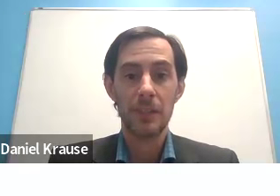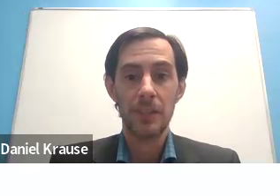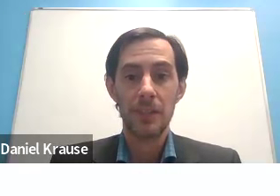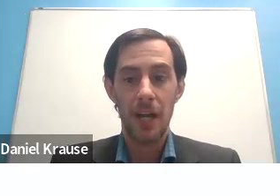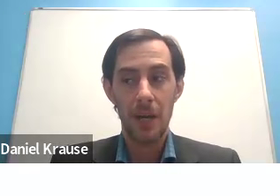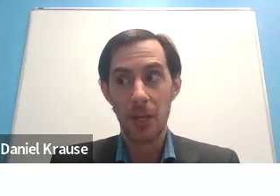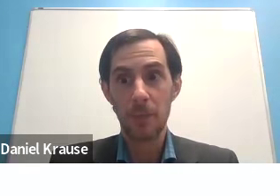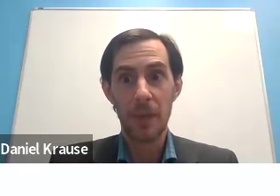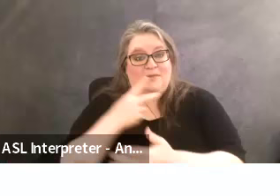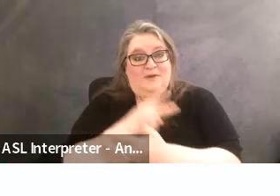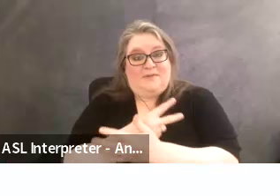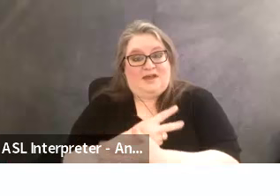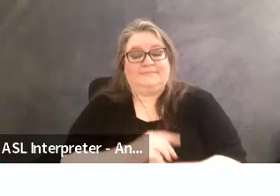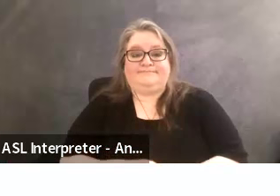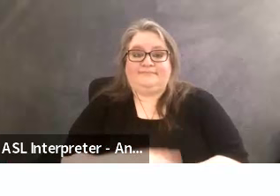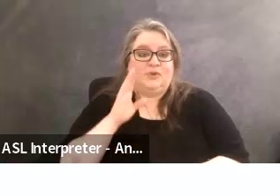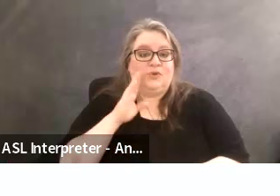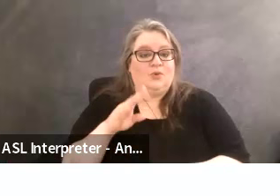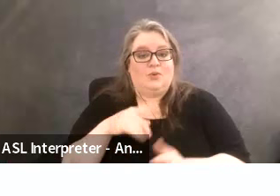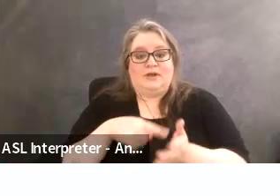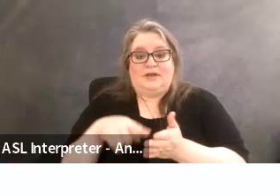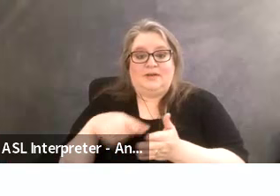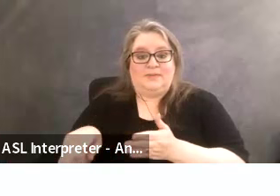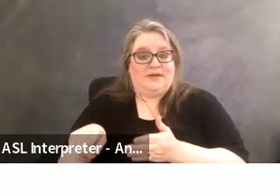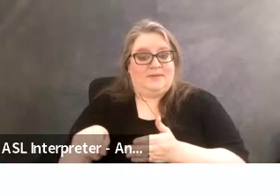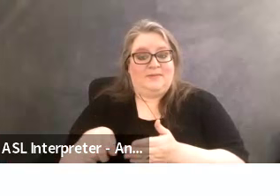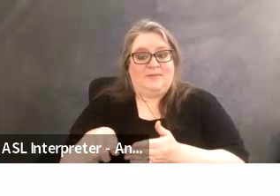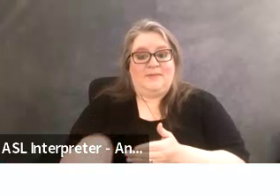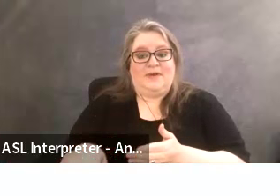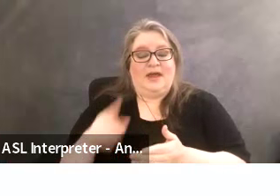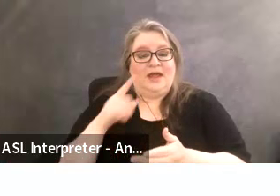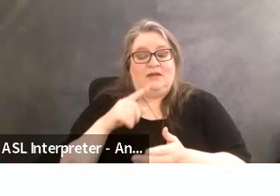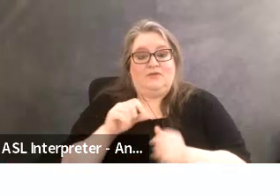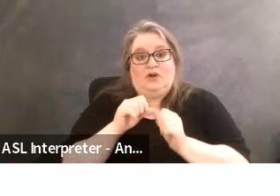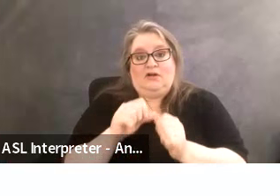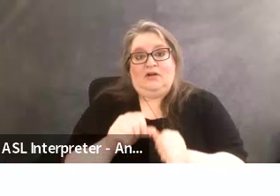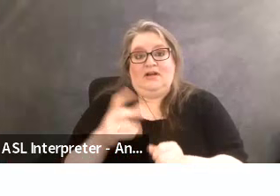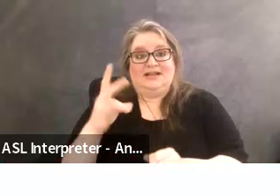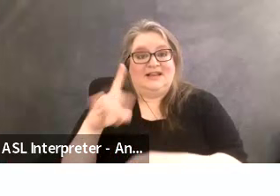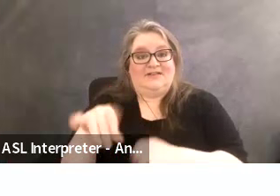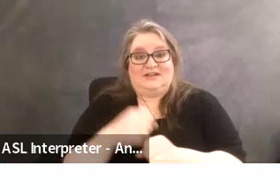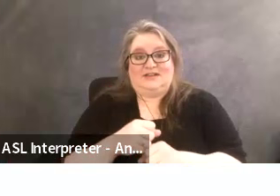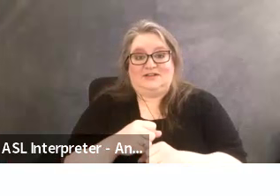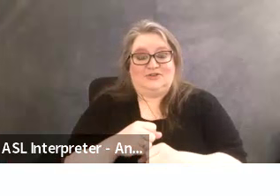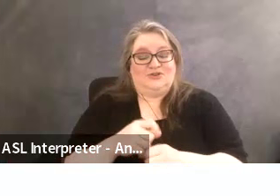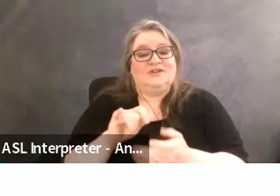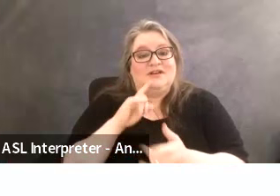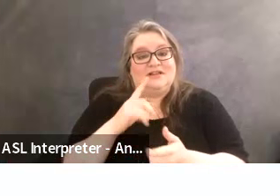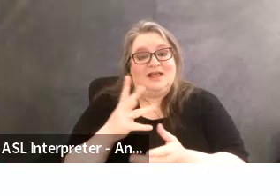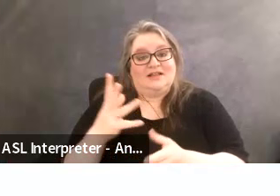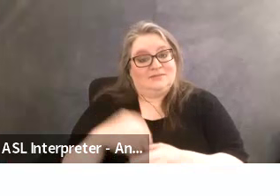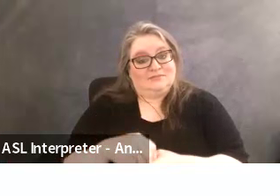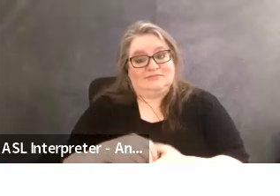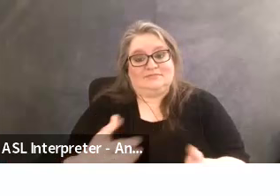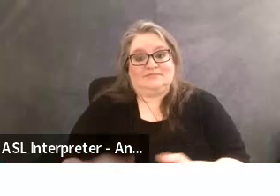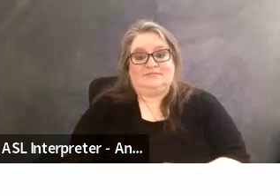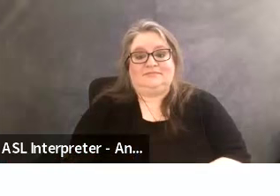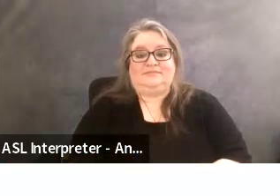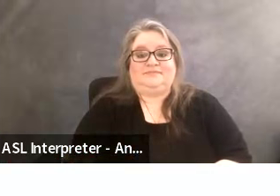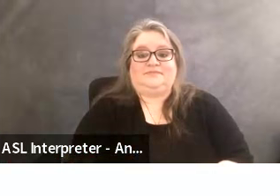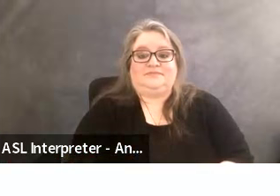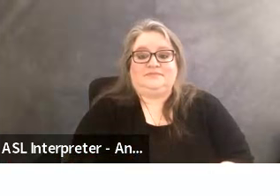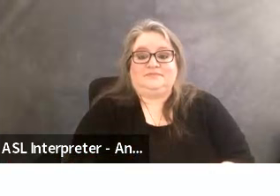degree. I'm going to be paying that off for another 17 years. It's just part of it. But you're also finding that people in the